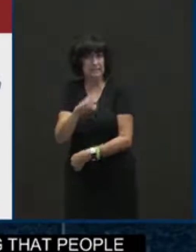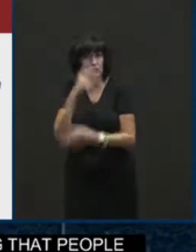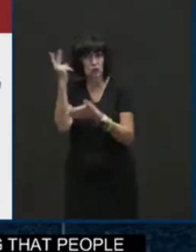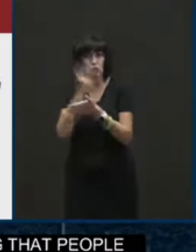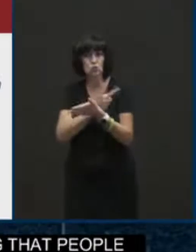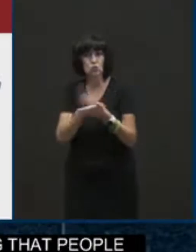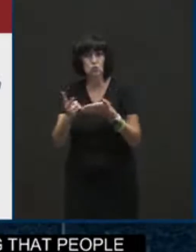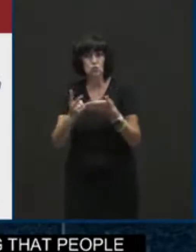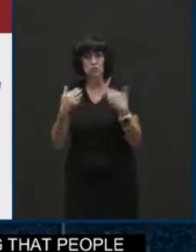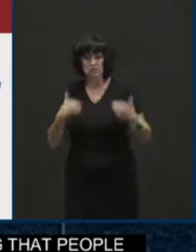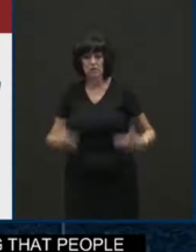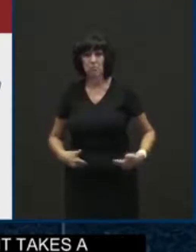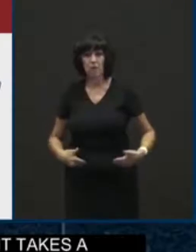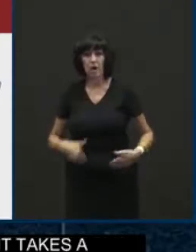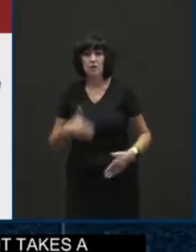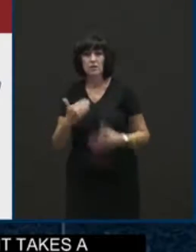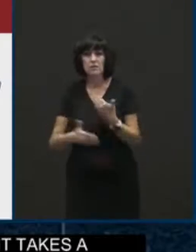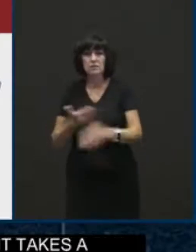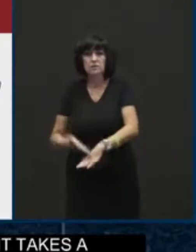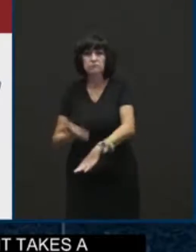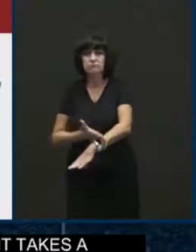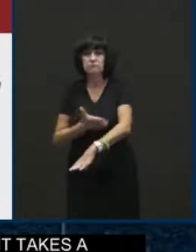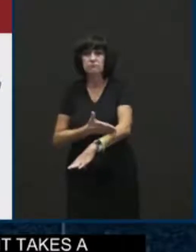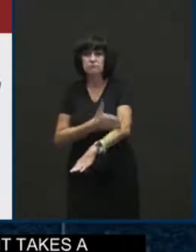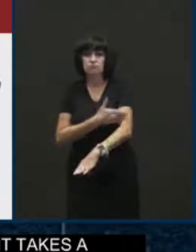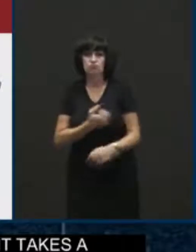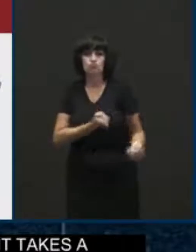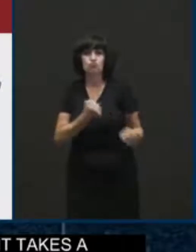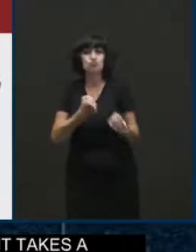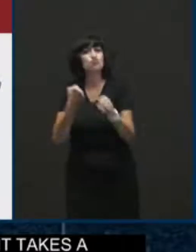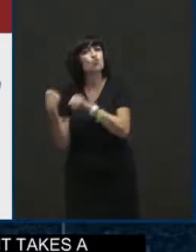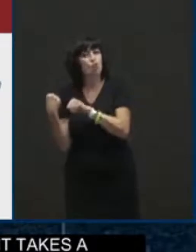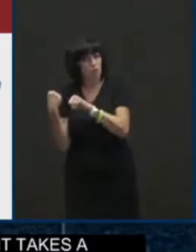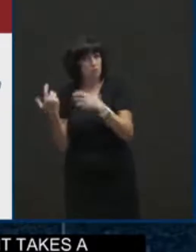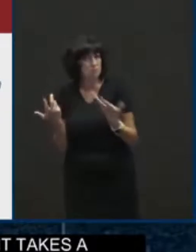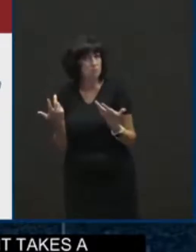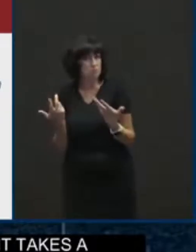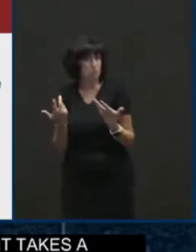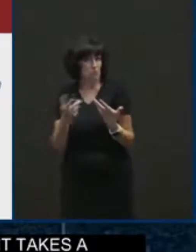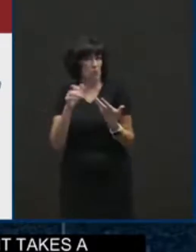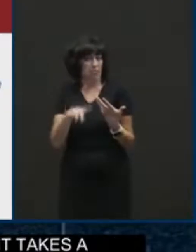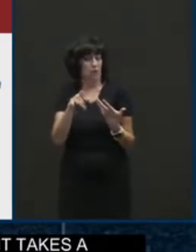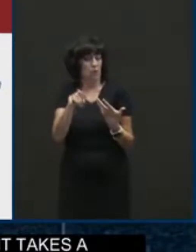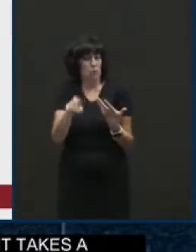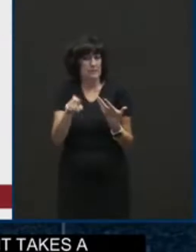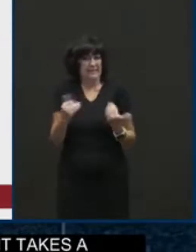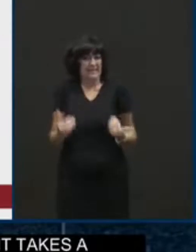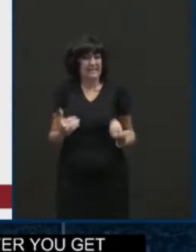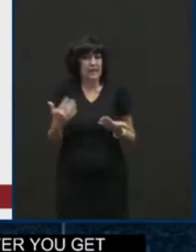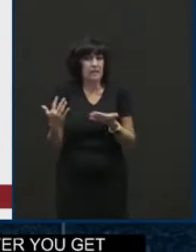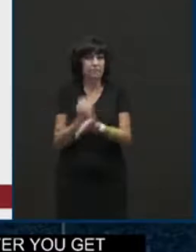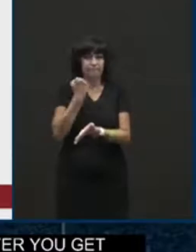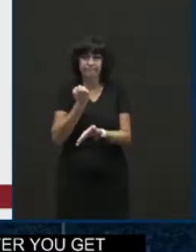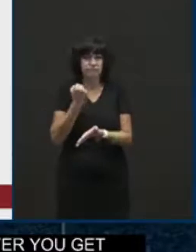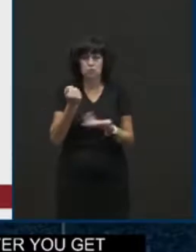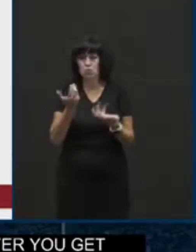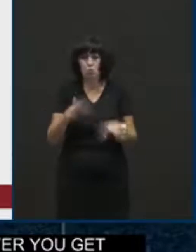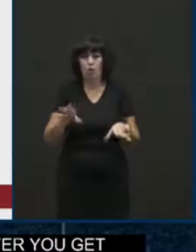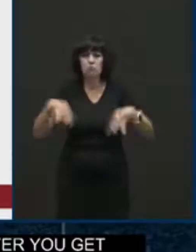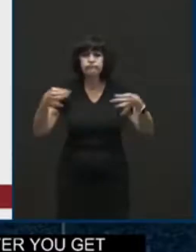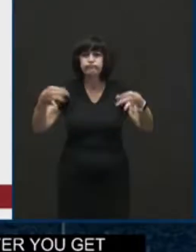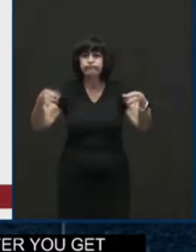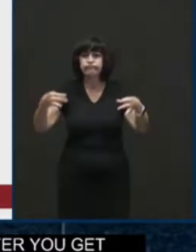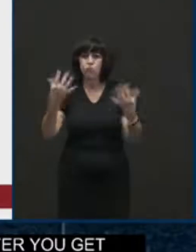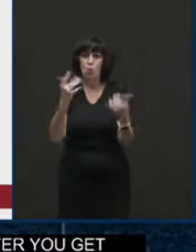shot. So the earlier you can get it, the better. Finally, I just want to take one moment to really distinguish